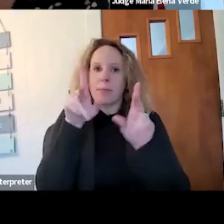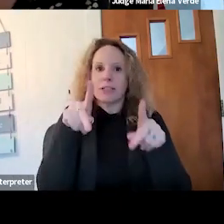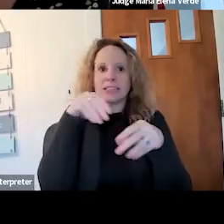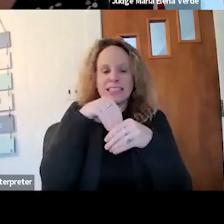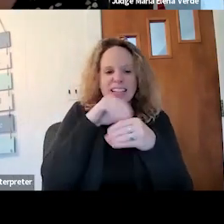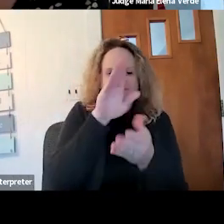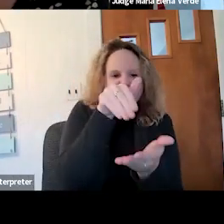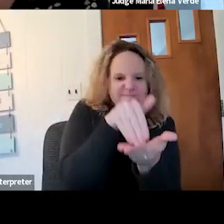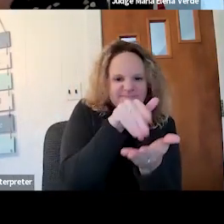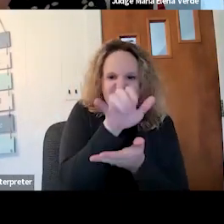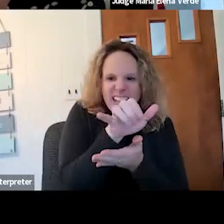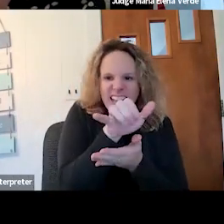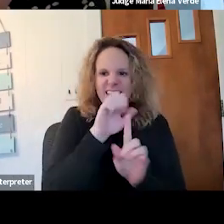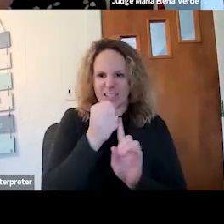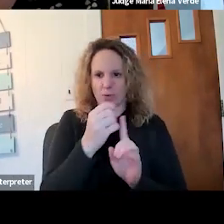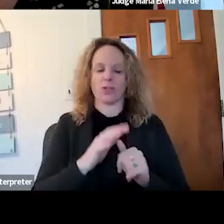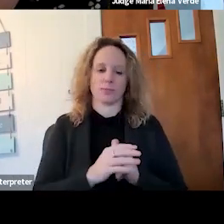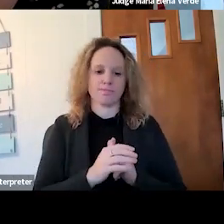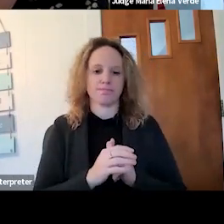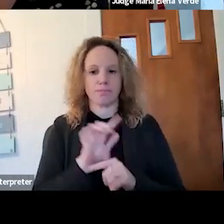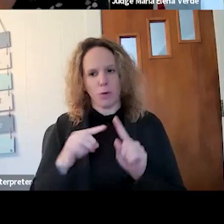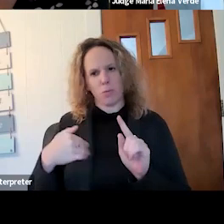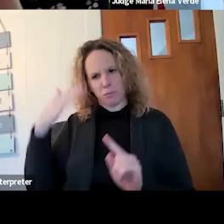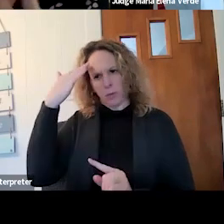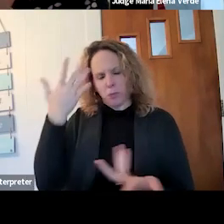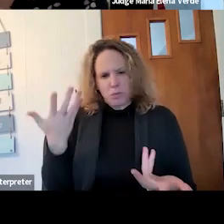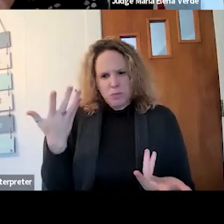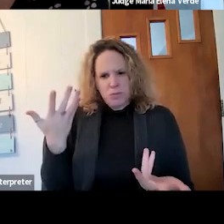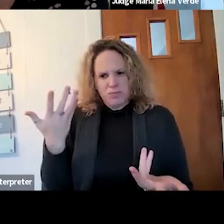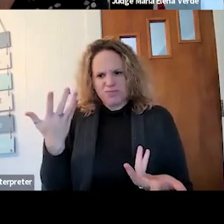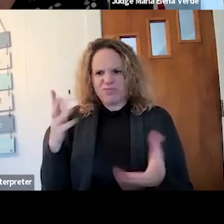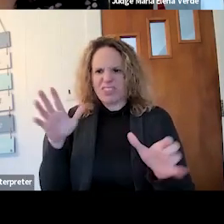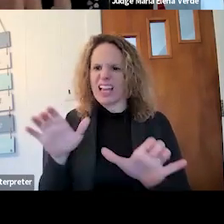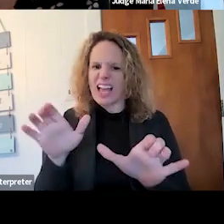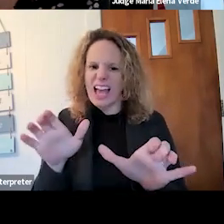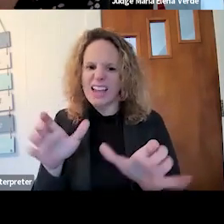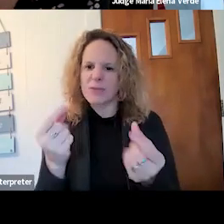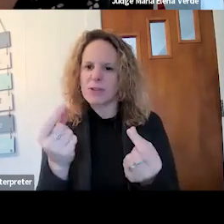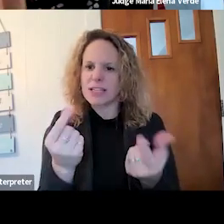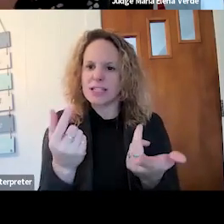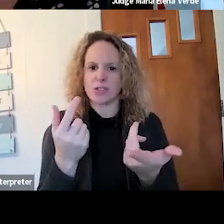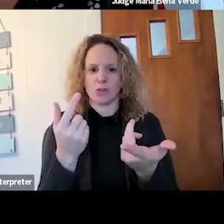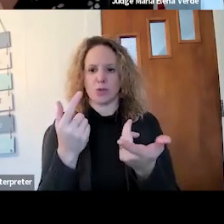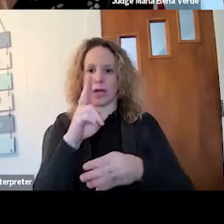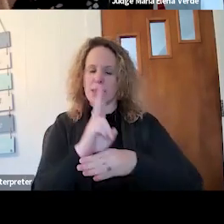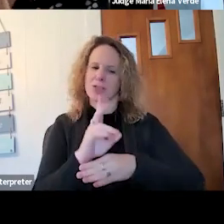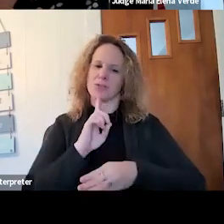of a substance use disorder. But we know that those actions that they take in that substance use is